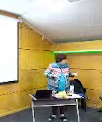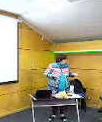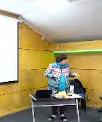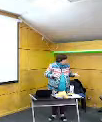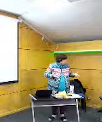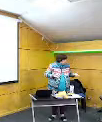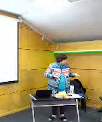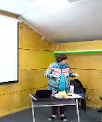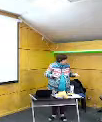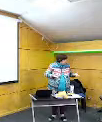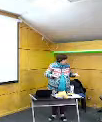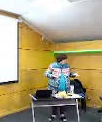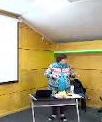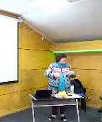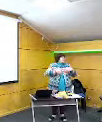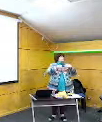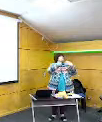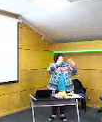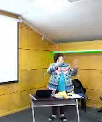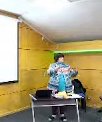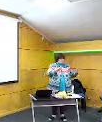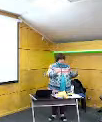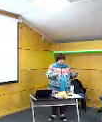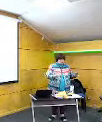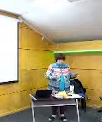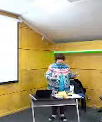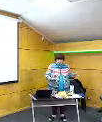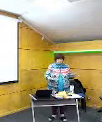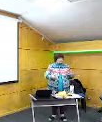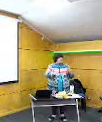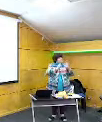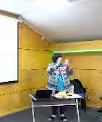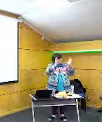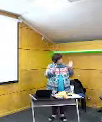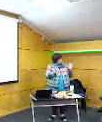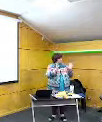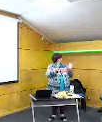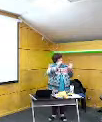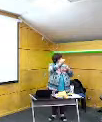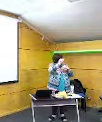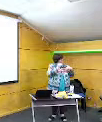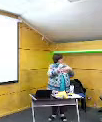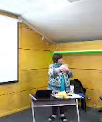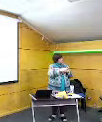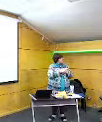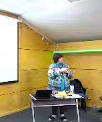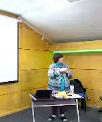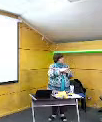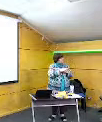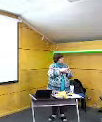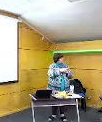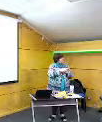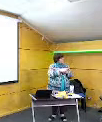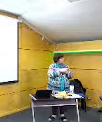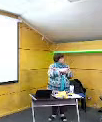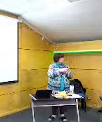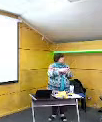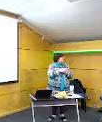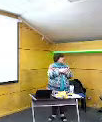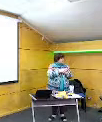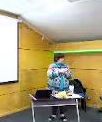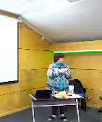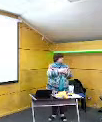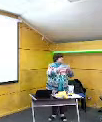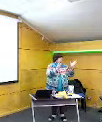to do. And do the competition with everybody using the